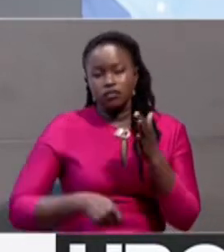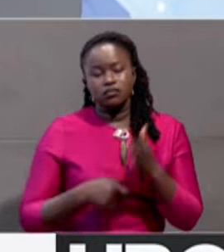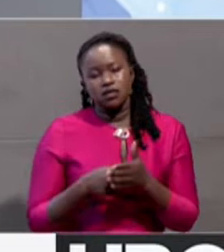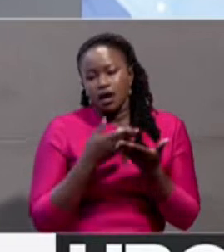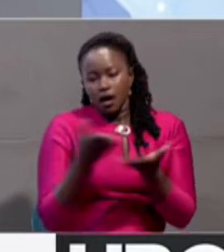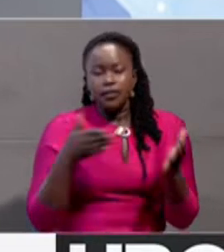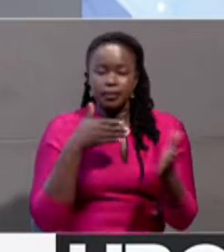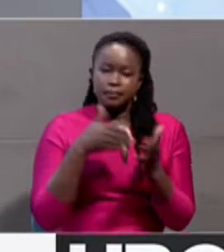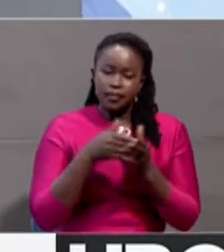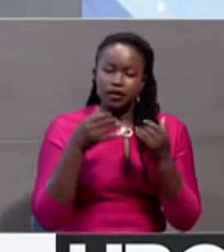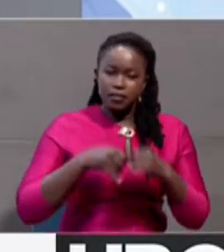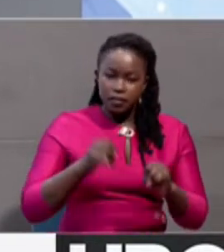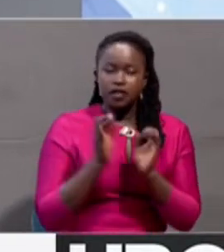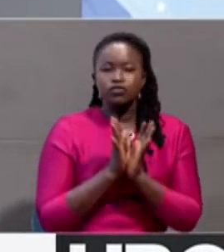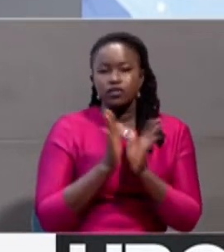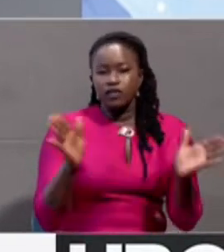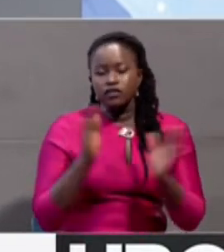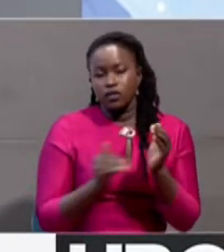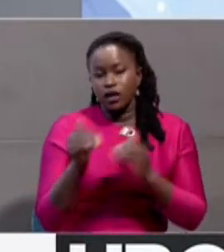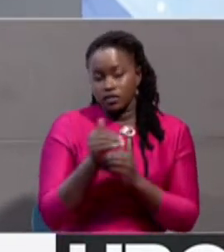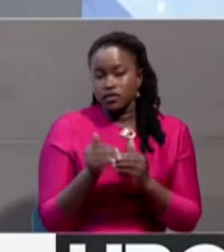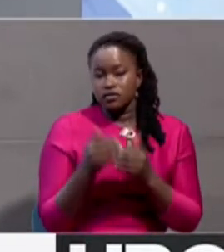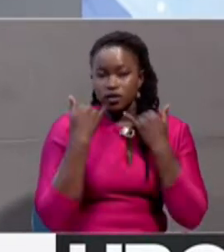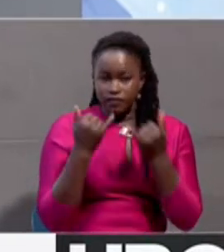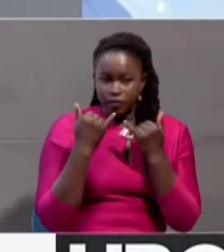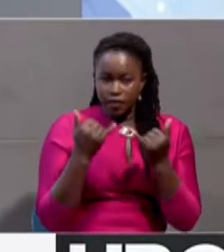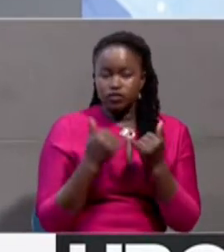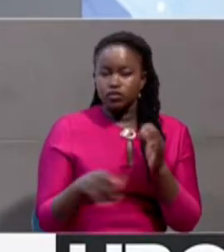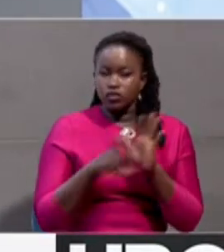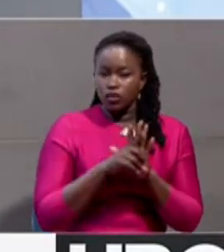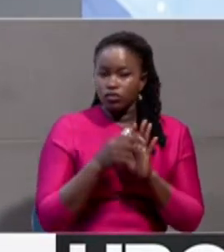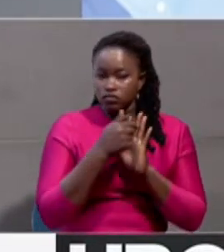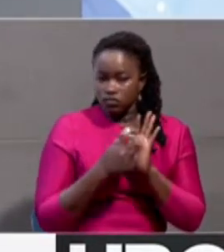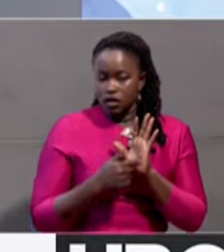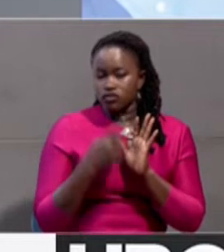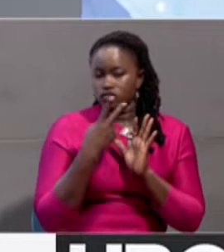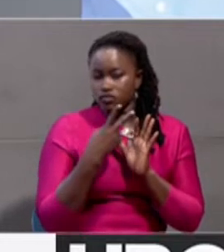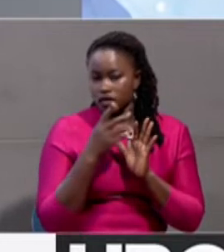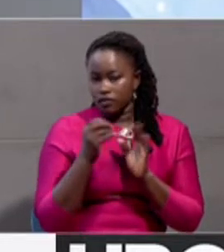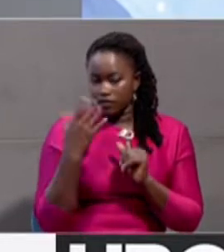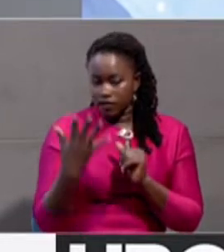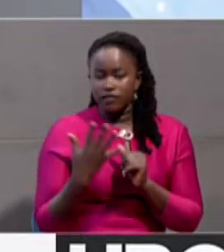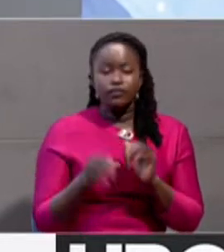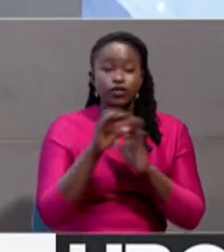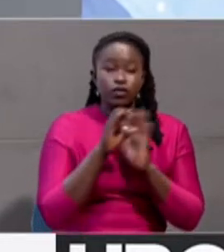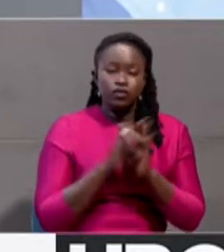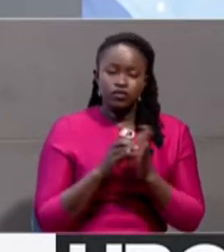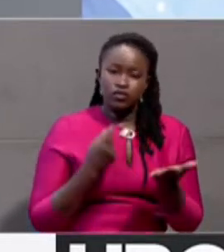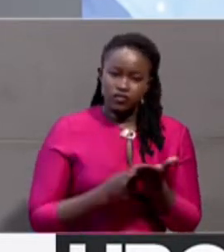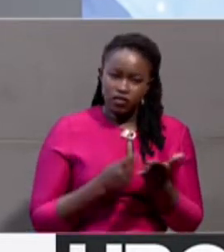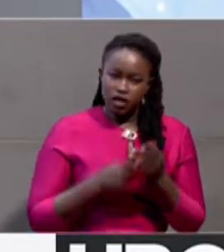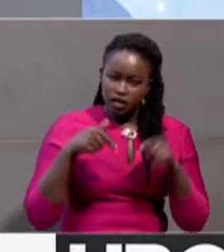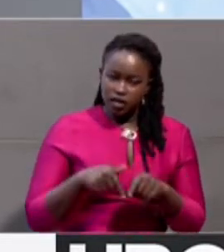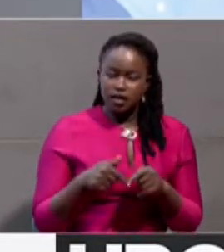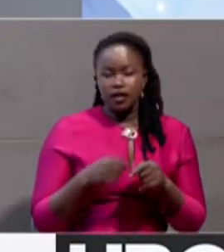to implementing the Universal Access to Information Act 2005. The Constitution of the Republic of Uganda